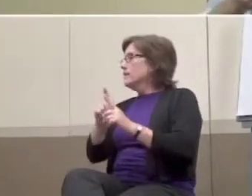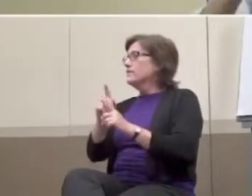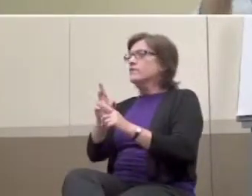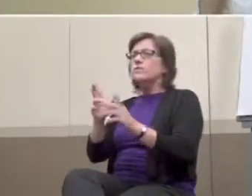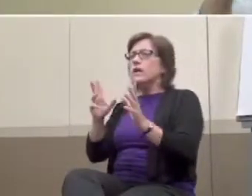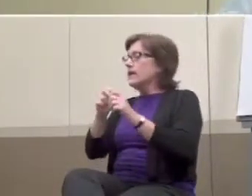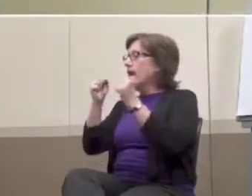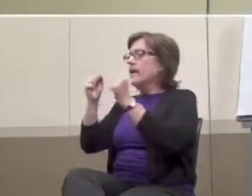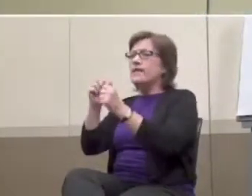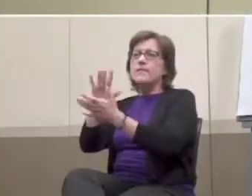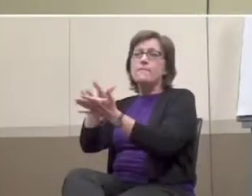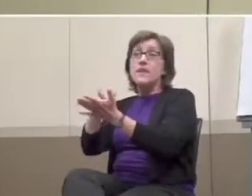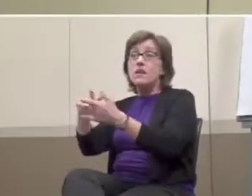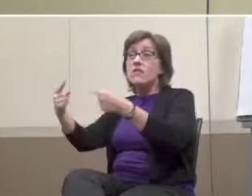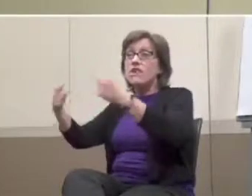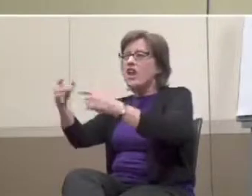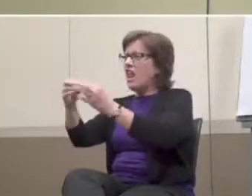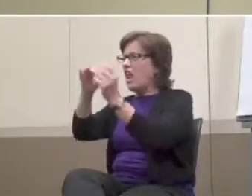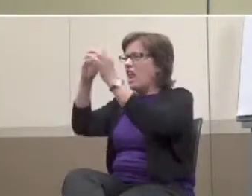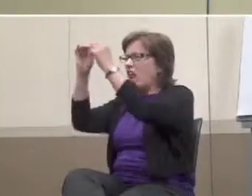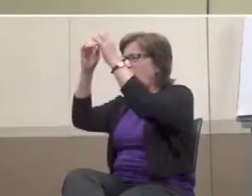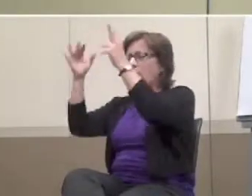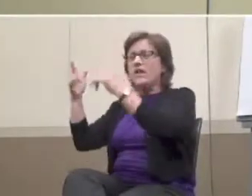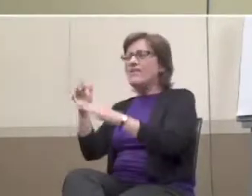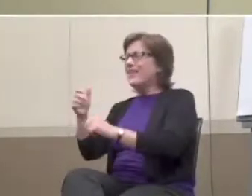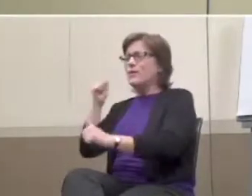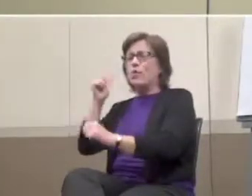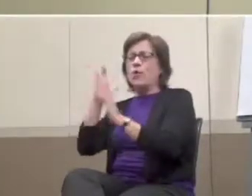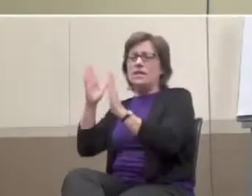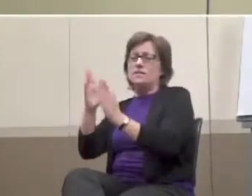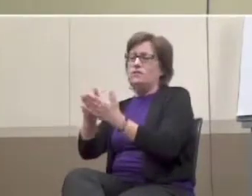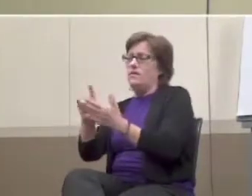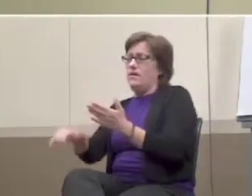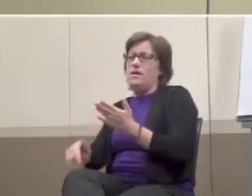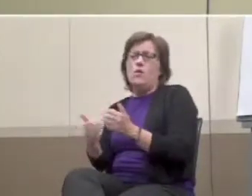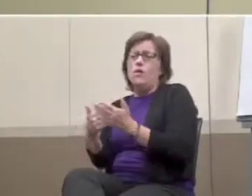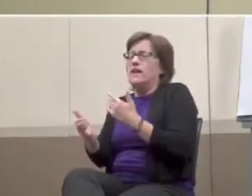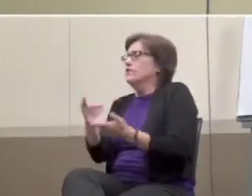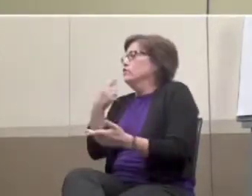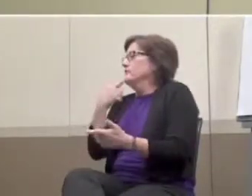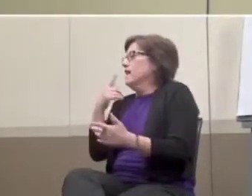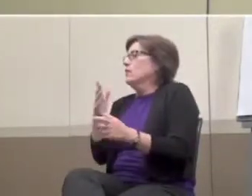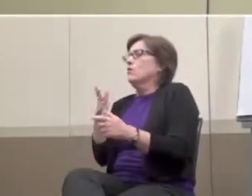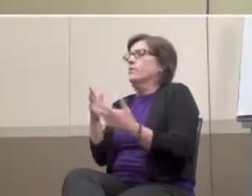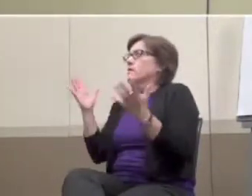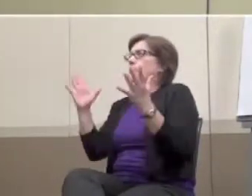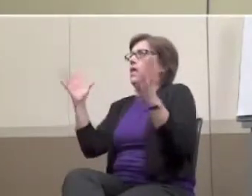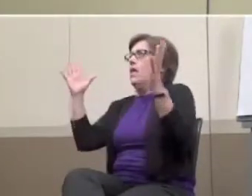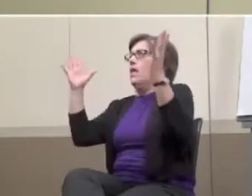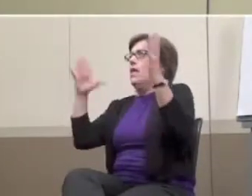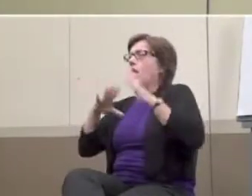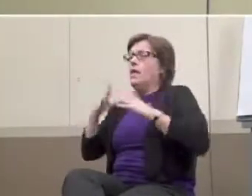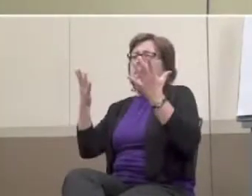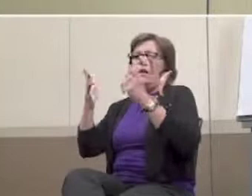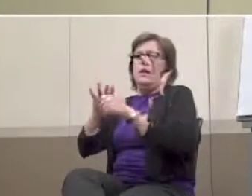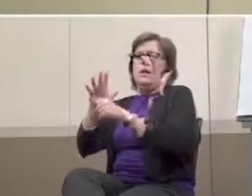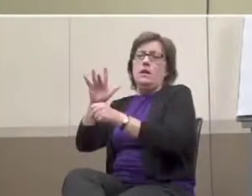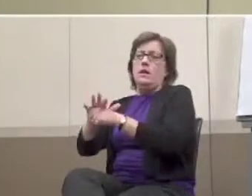middle of an argument, they won't hear it. If they're so enraged at that point, anything you say is going to be viewed as having some